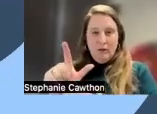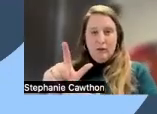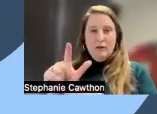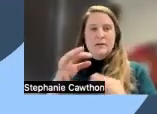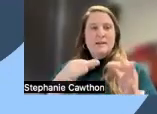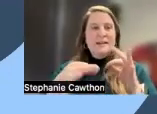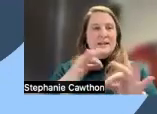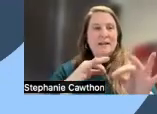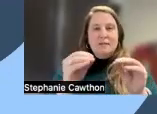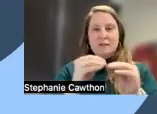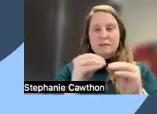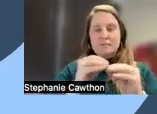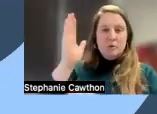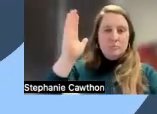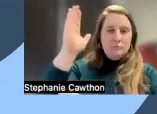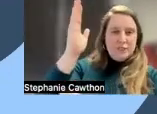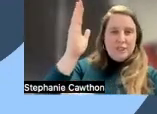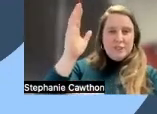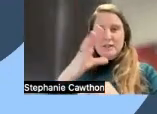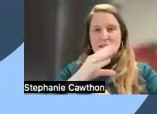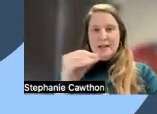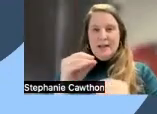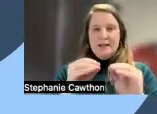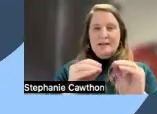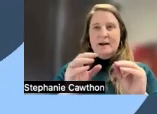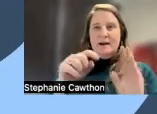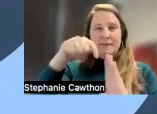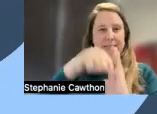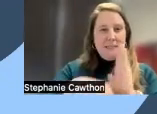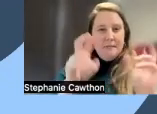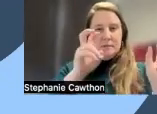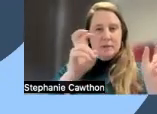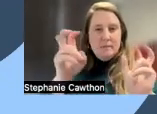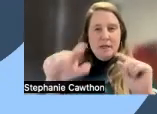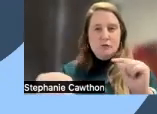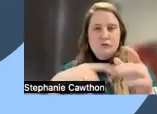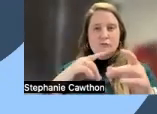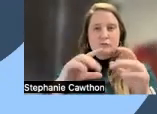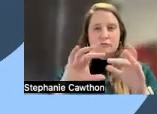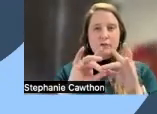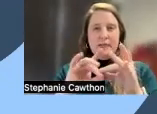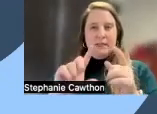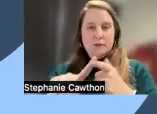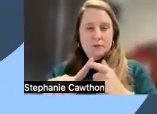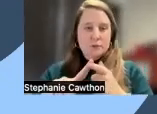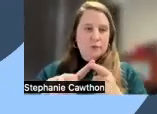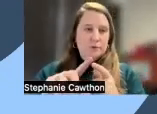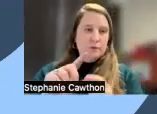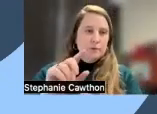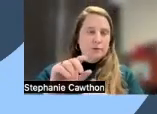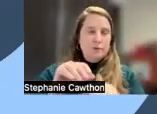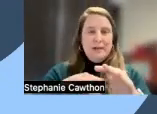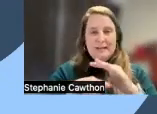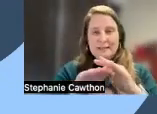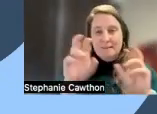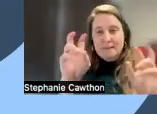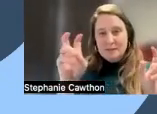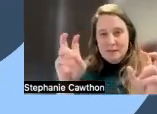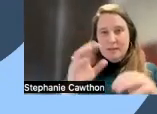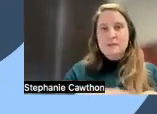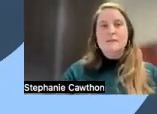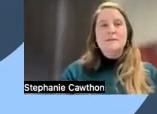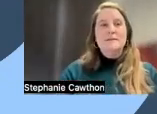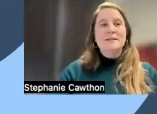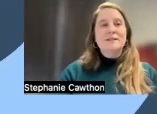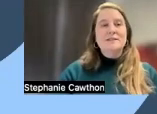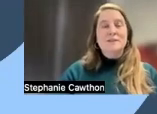doing today in our town hall, but it's more of a presentation and an in-depth dive into a topic